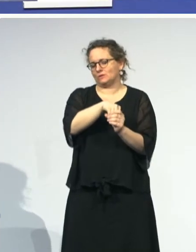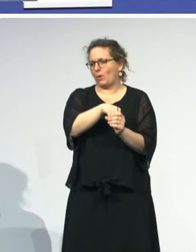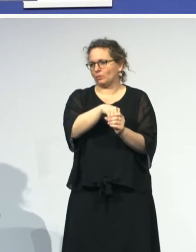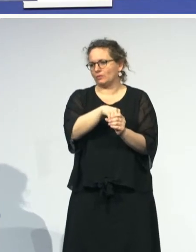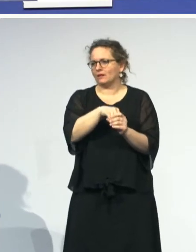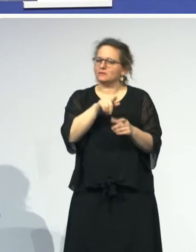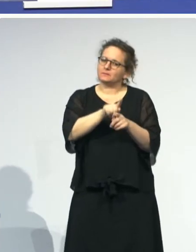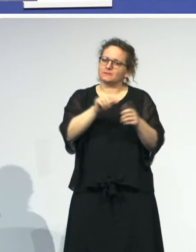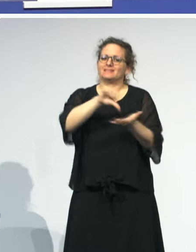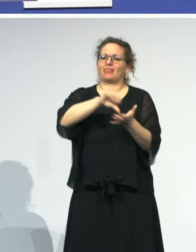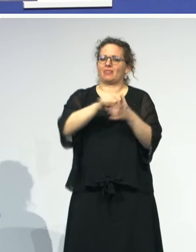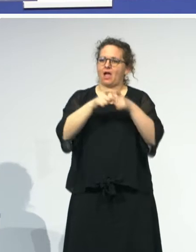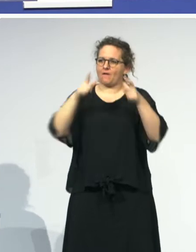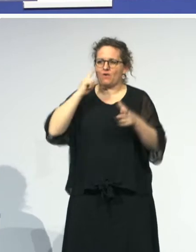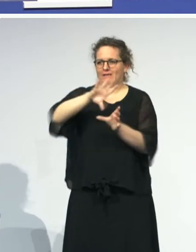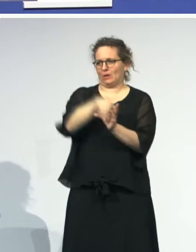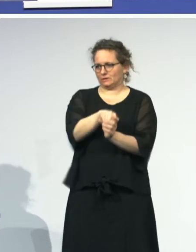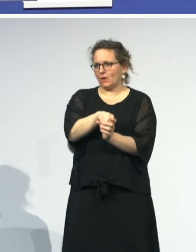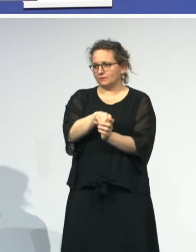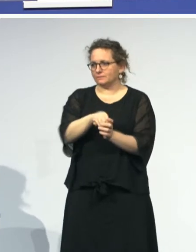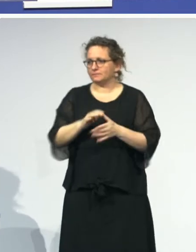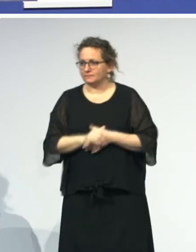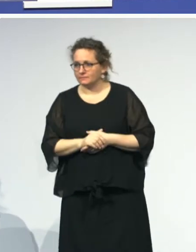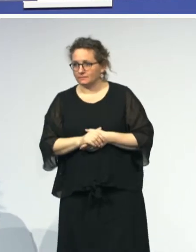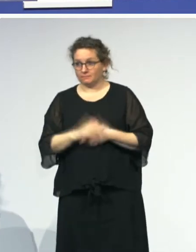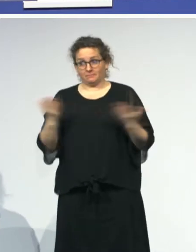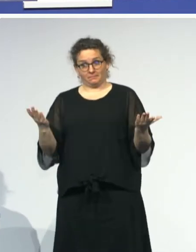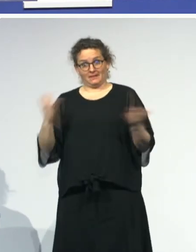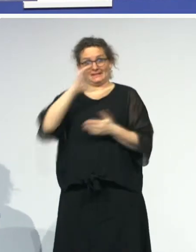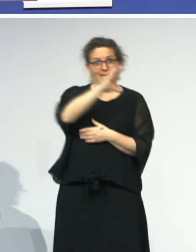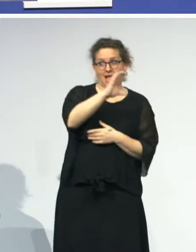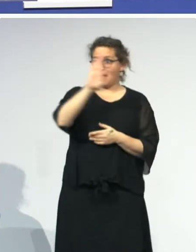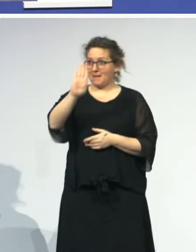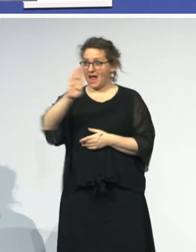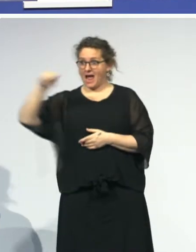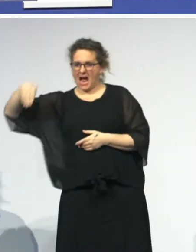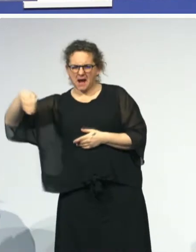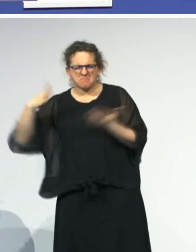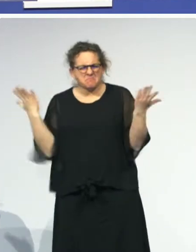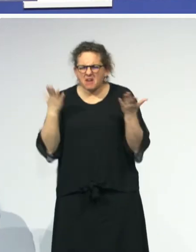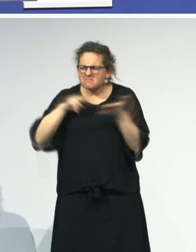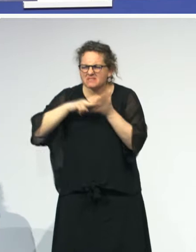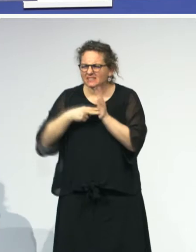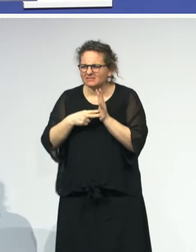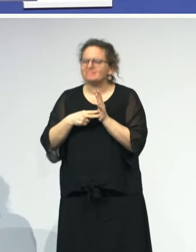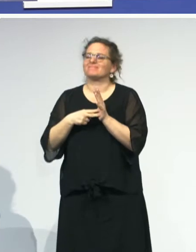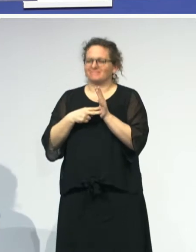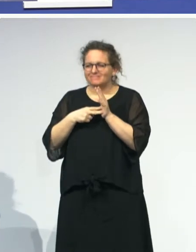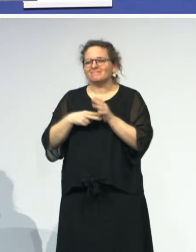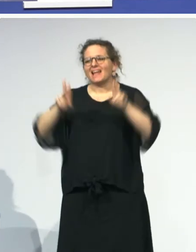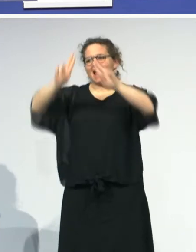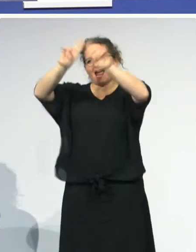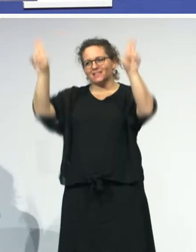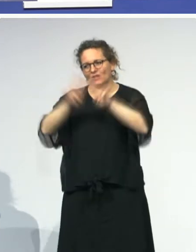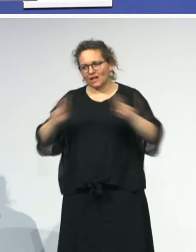So a little bit about CBM. CBM is an international disability inclusive development